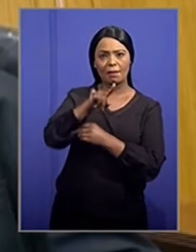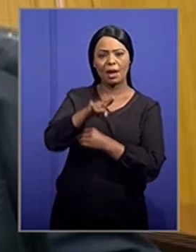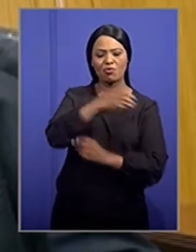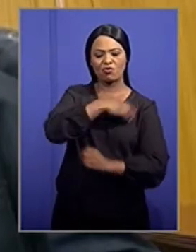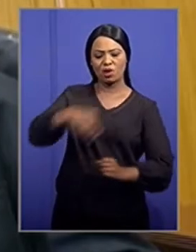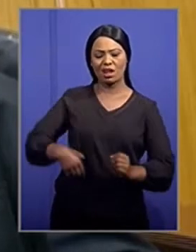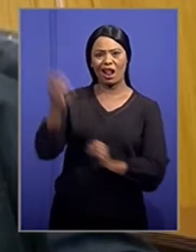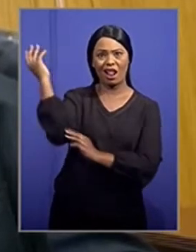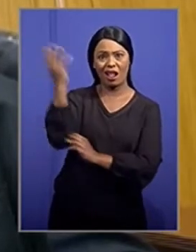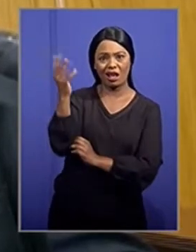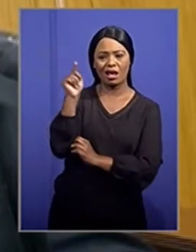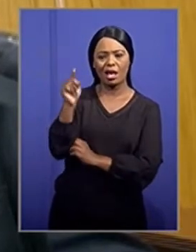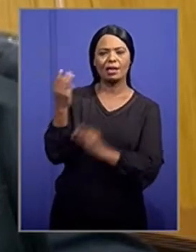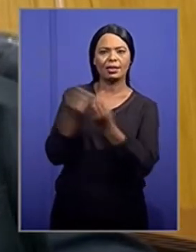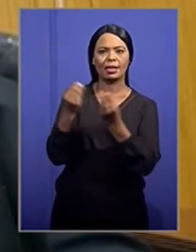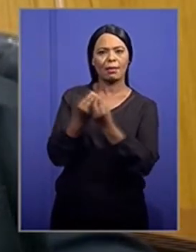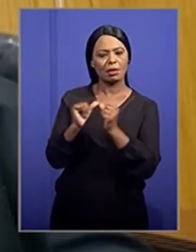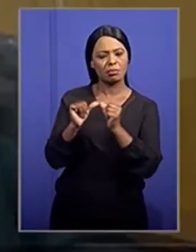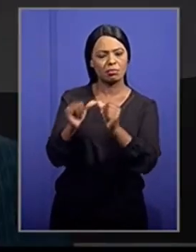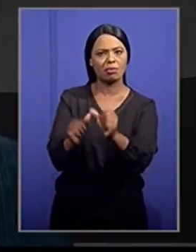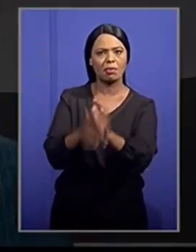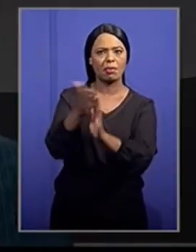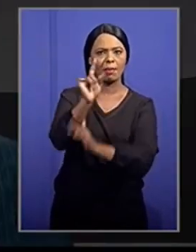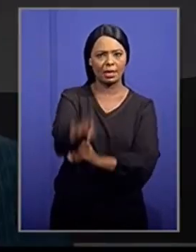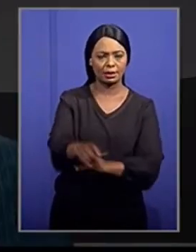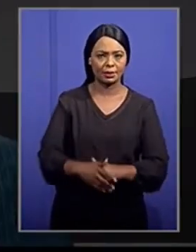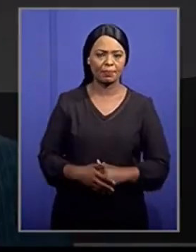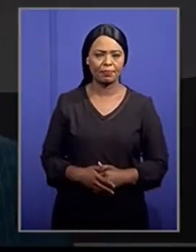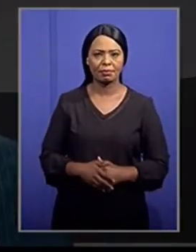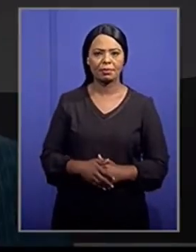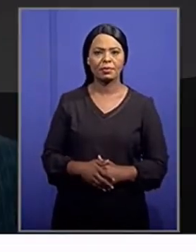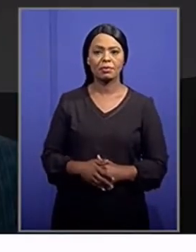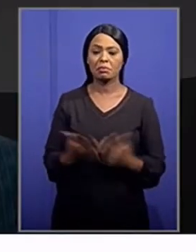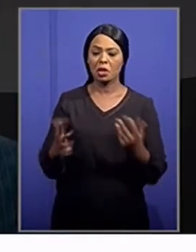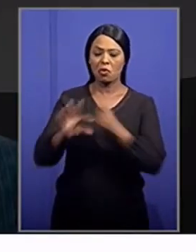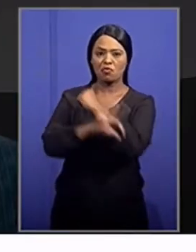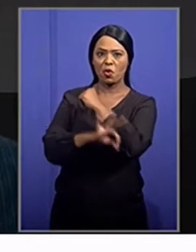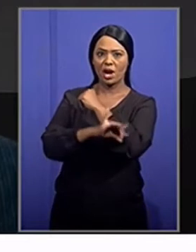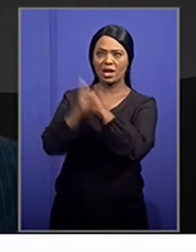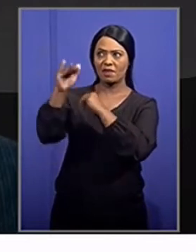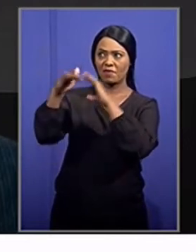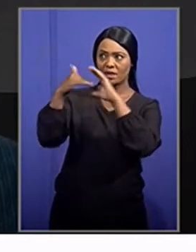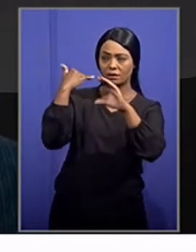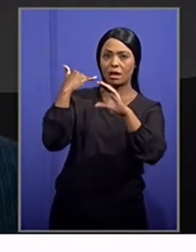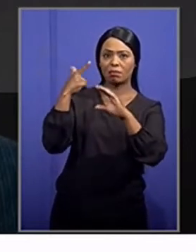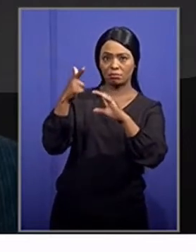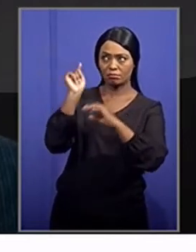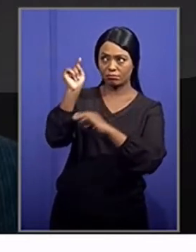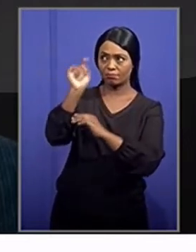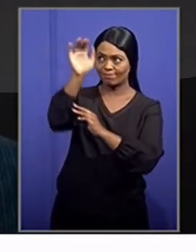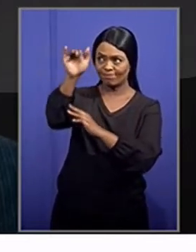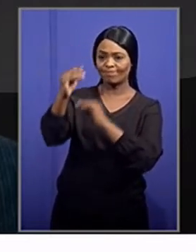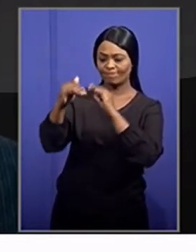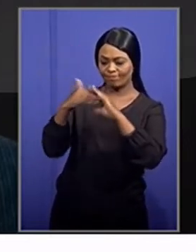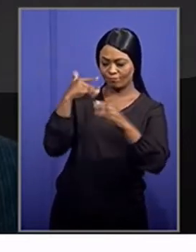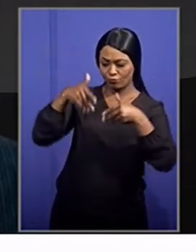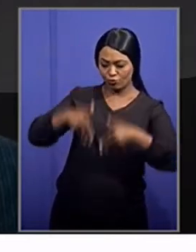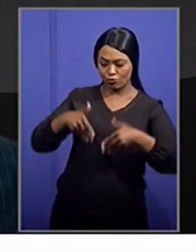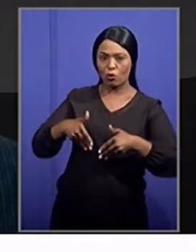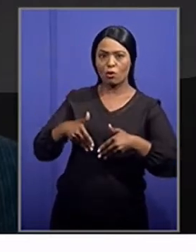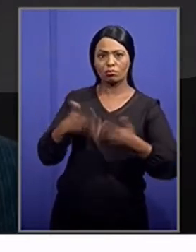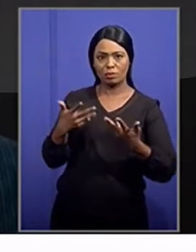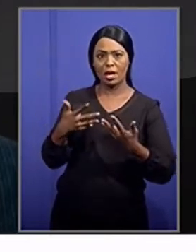away with is something that's really done away with. We're going to have foreign investors, and they are particularly interested in the stability of South